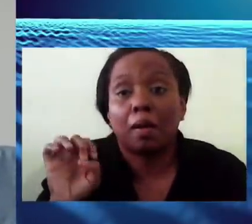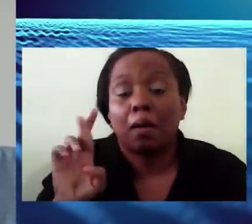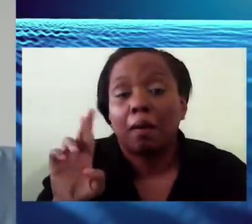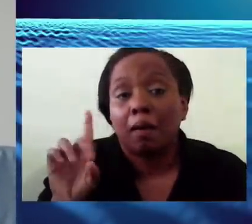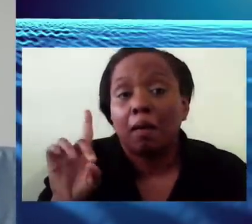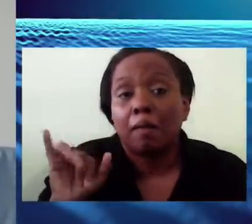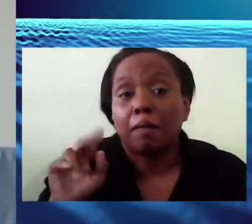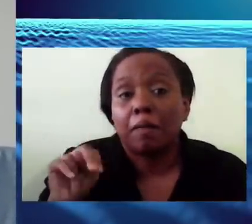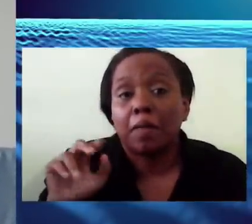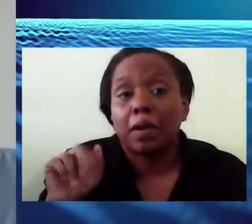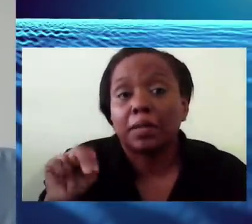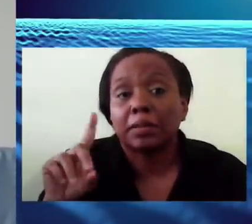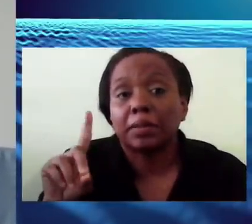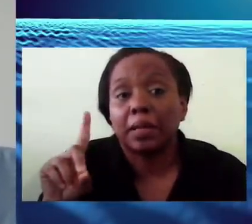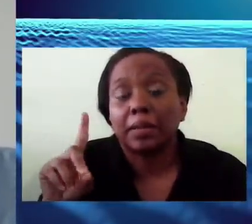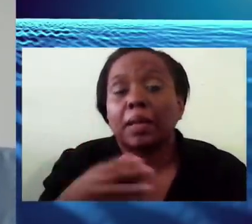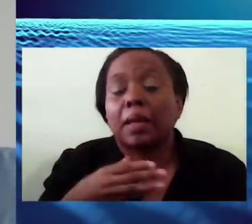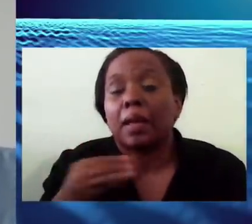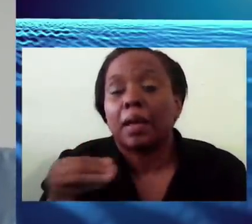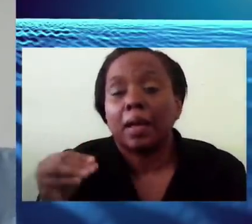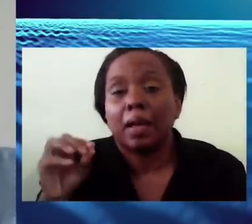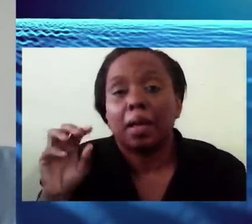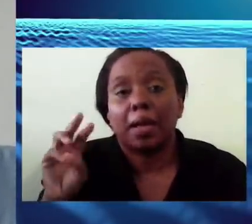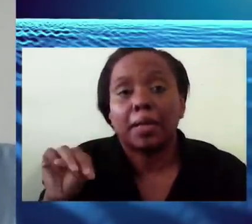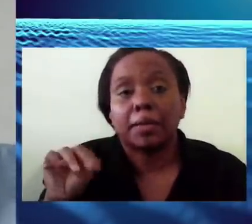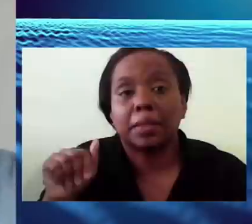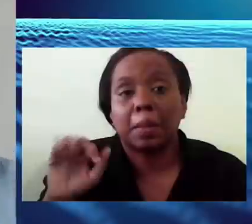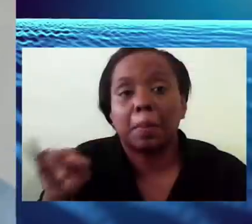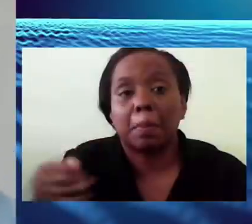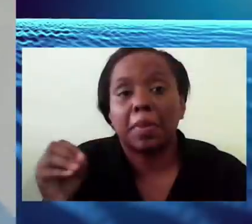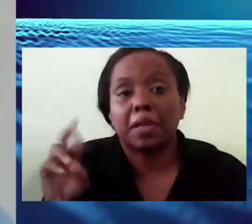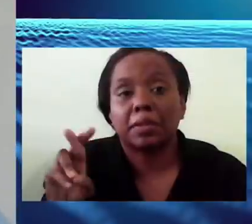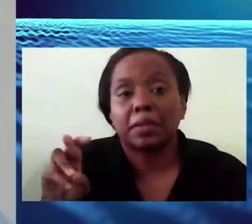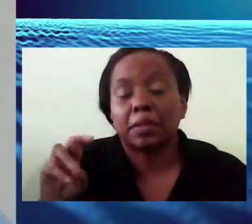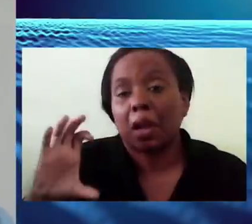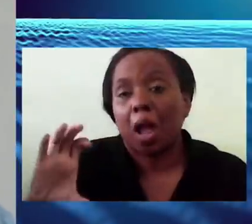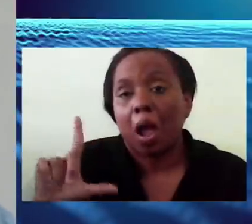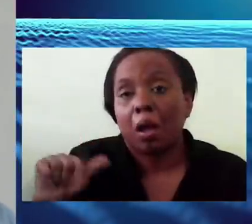process. And I really could not give that information at this time.